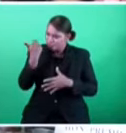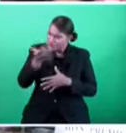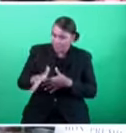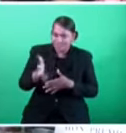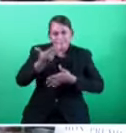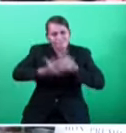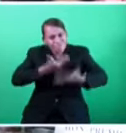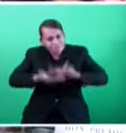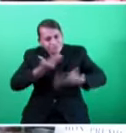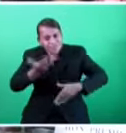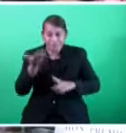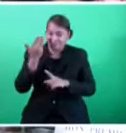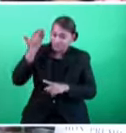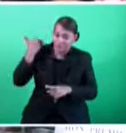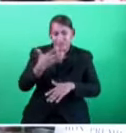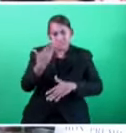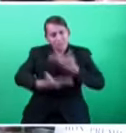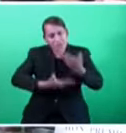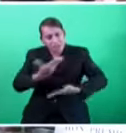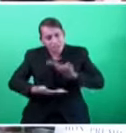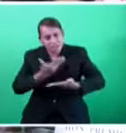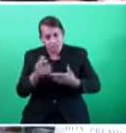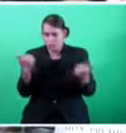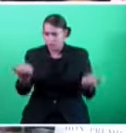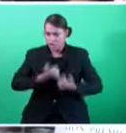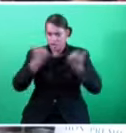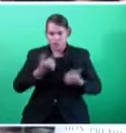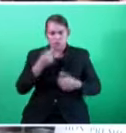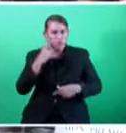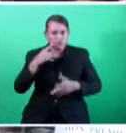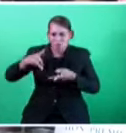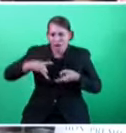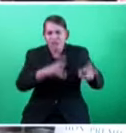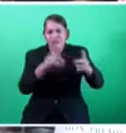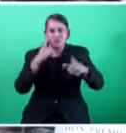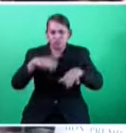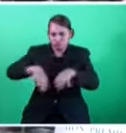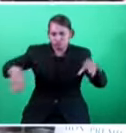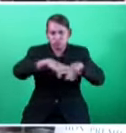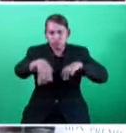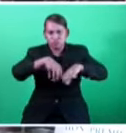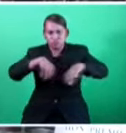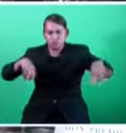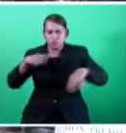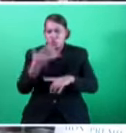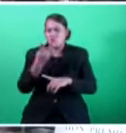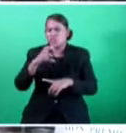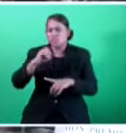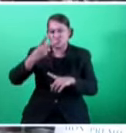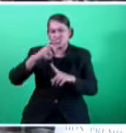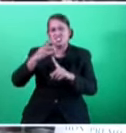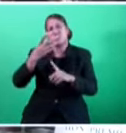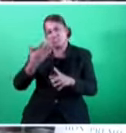times that a large number of our waterways over the last 2-3 decades have been filled with